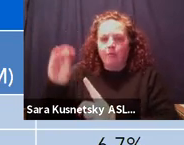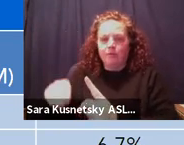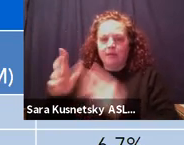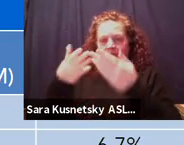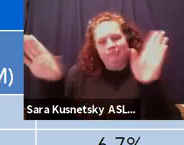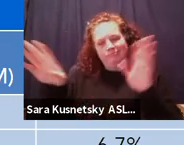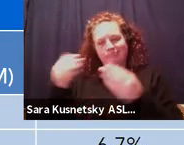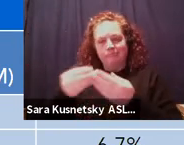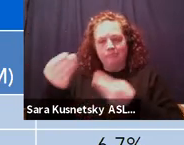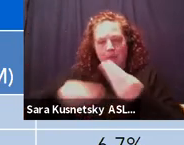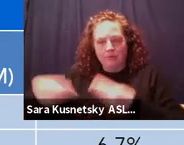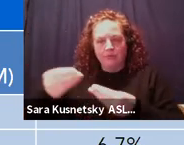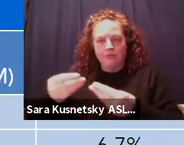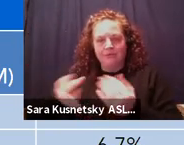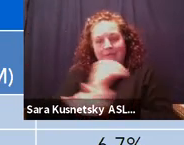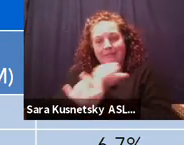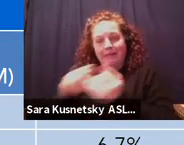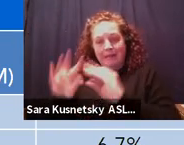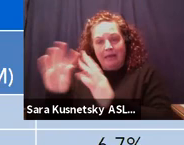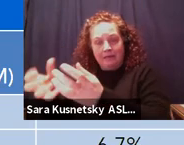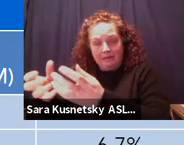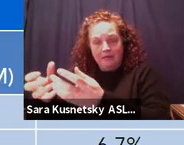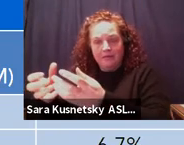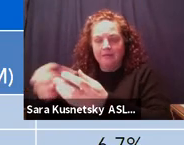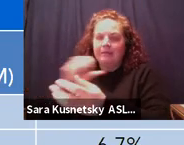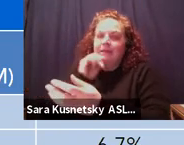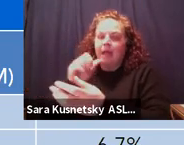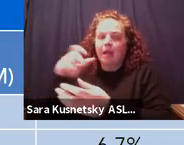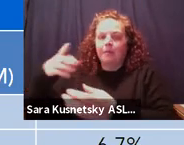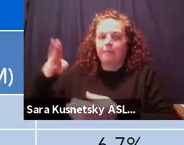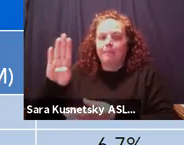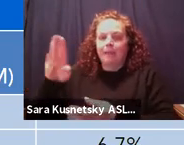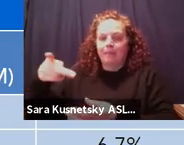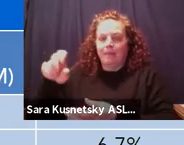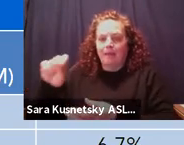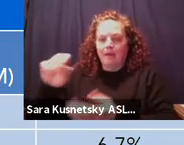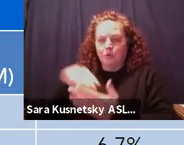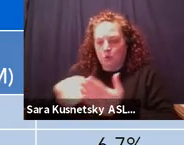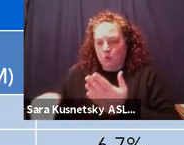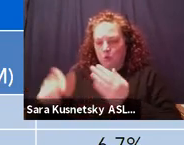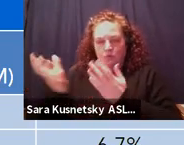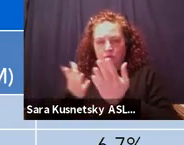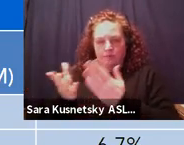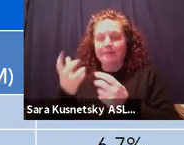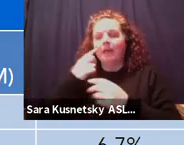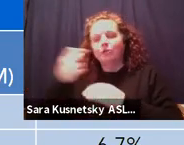budget. And finally, we've categorized non-BPS student services, those services like